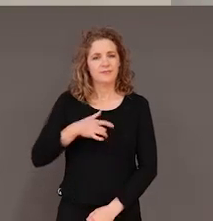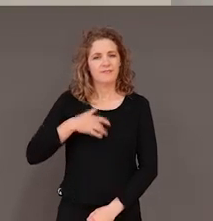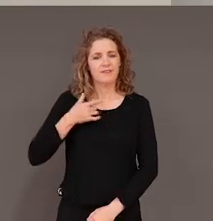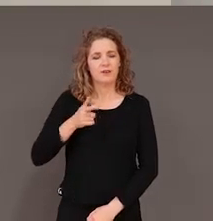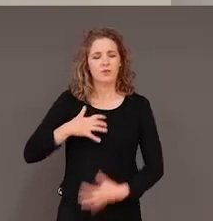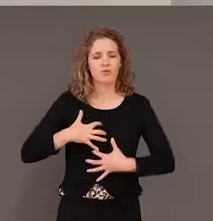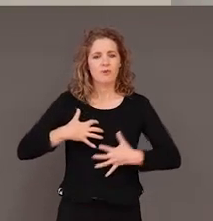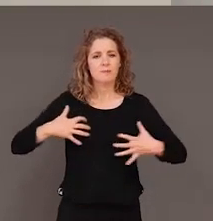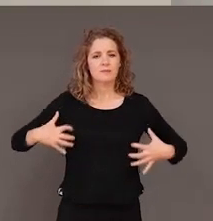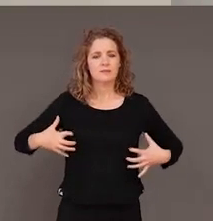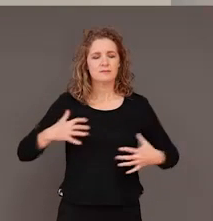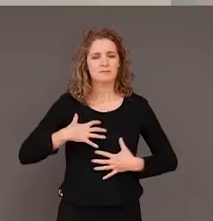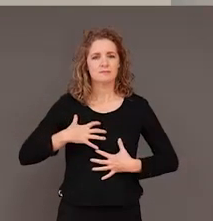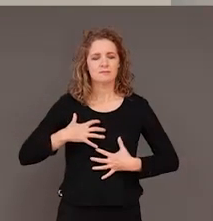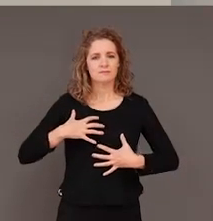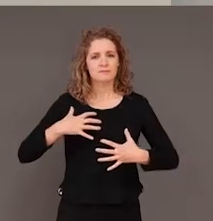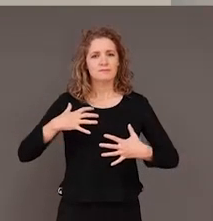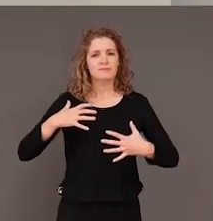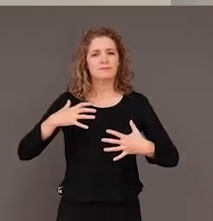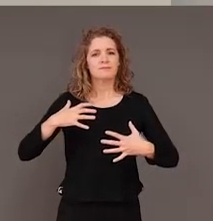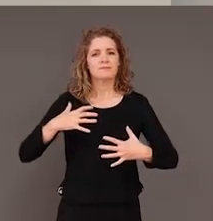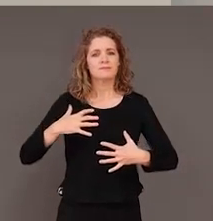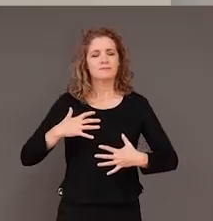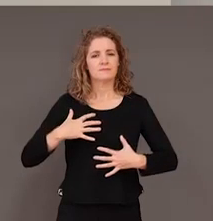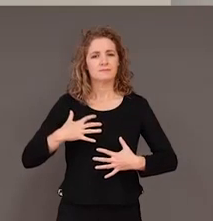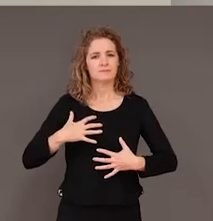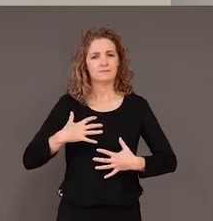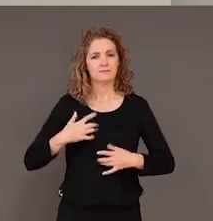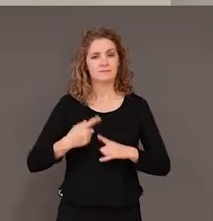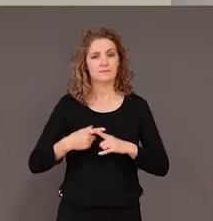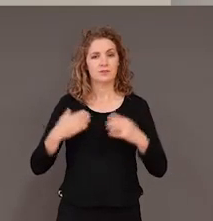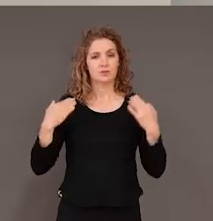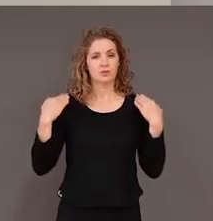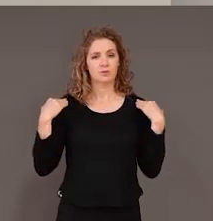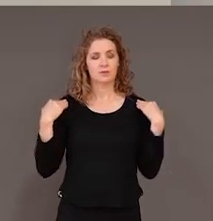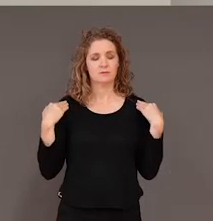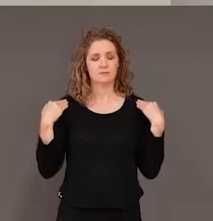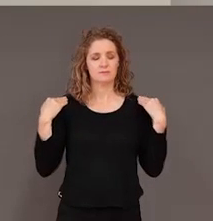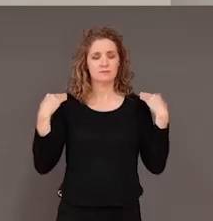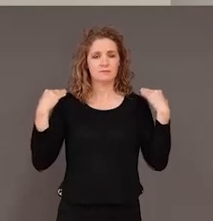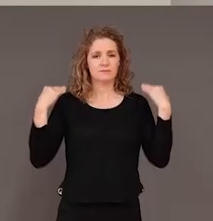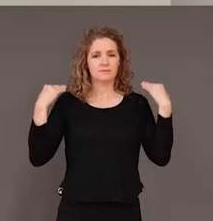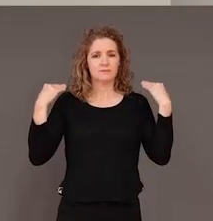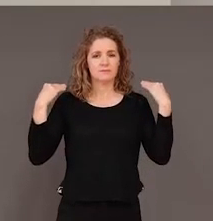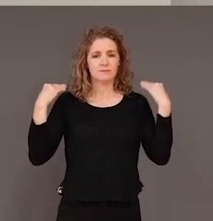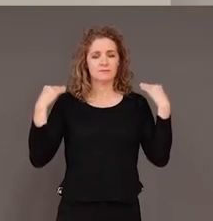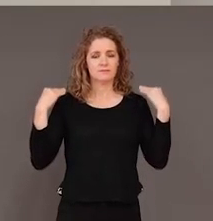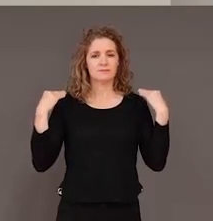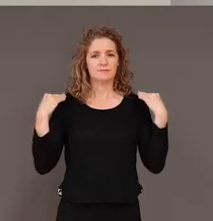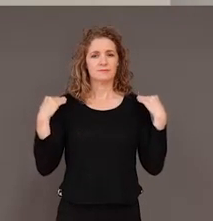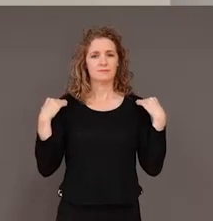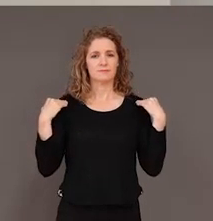Notice your rib cage rising and falling. Maybe the gentle rise and fall of your shoulders as you breathe in and out.